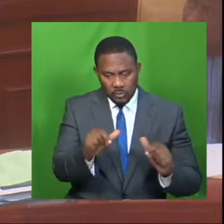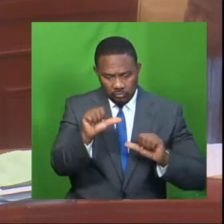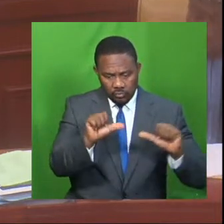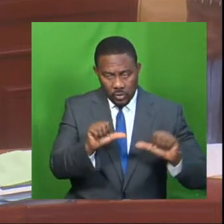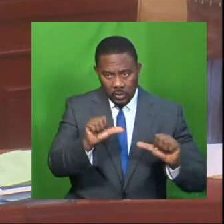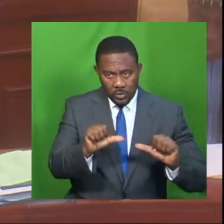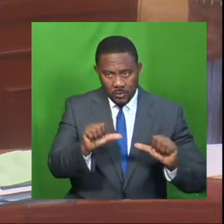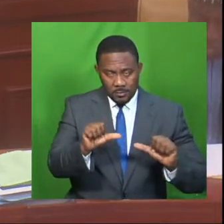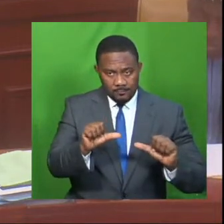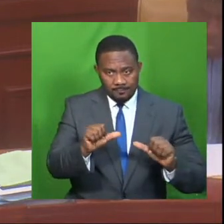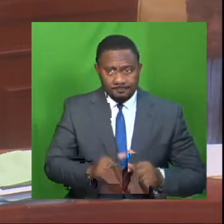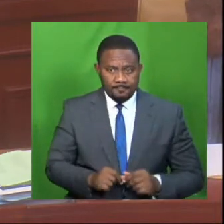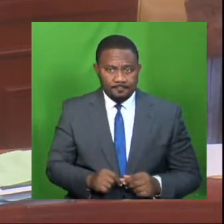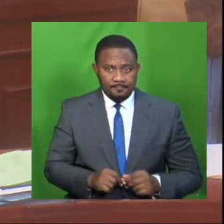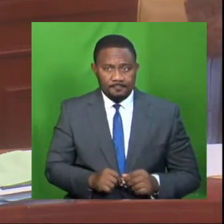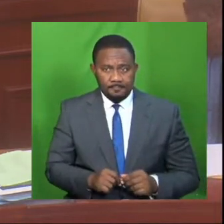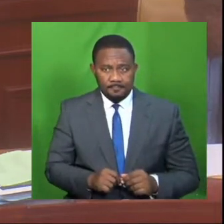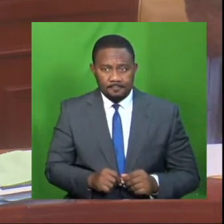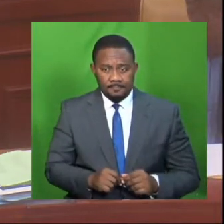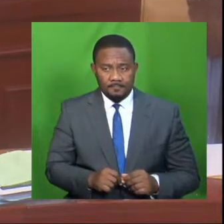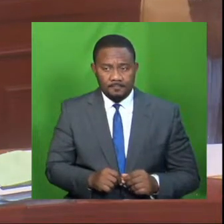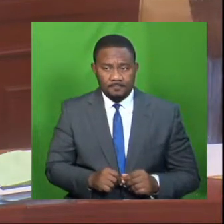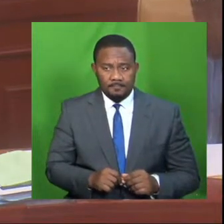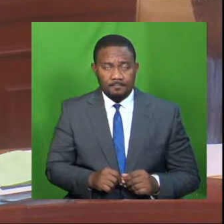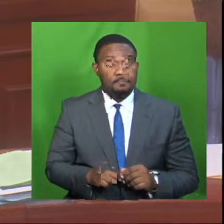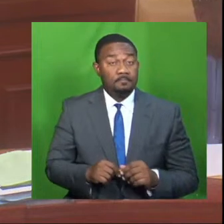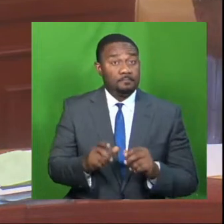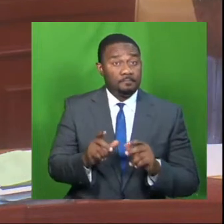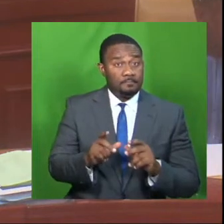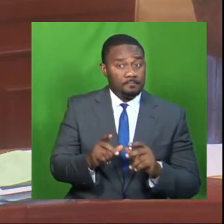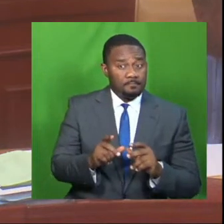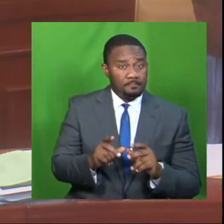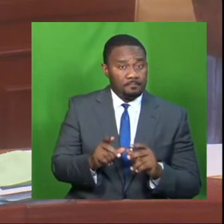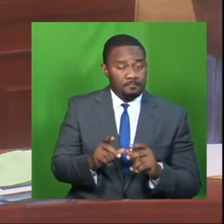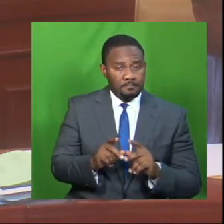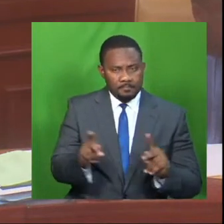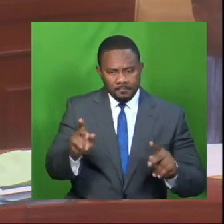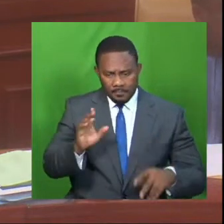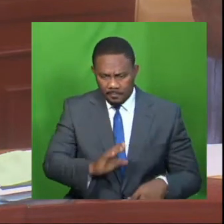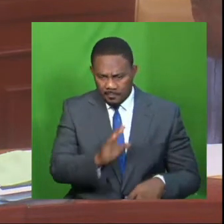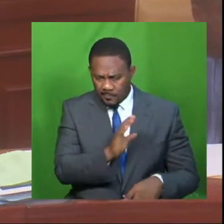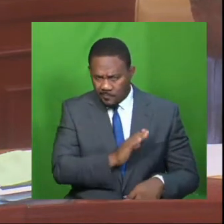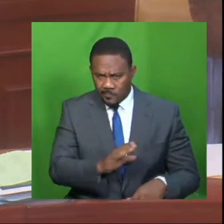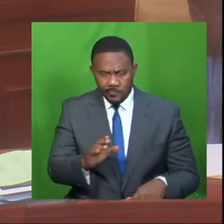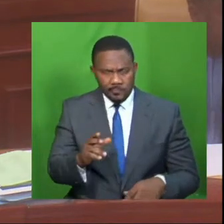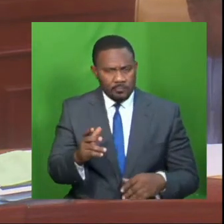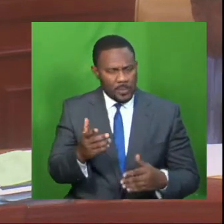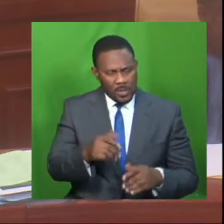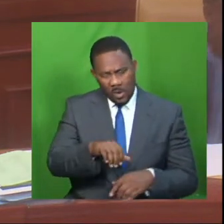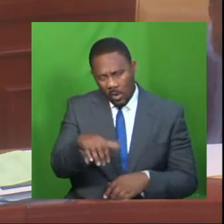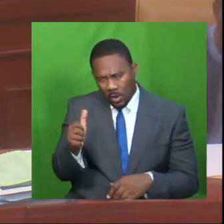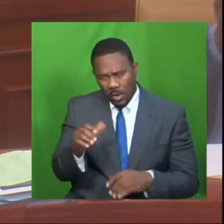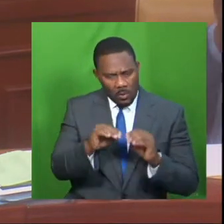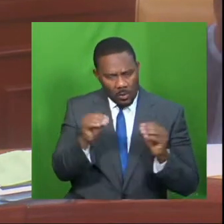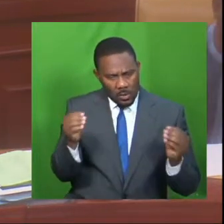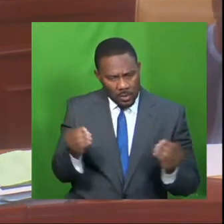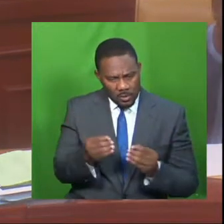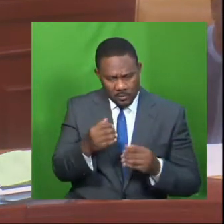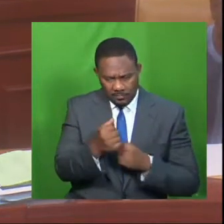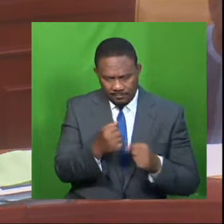Syndicated term loan facility agreement between the Government of the Republic of Ghana, represented by the Ministry of Finance, and the